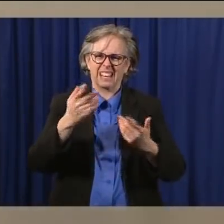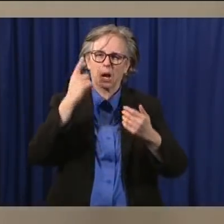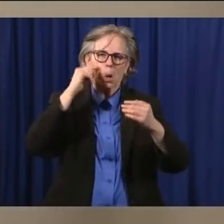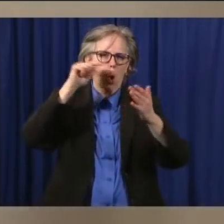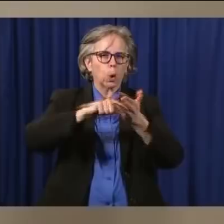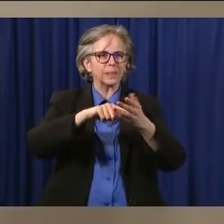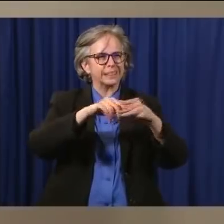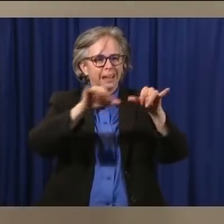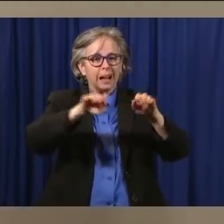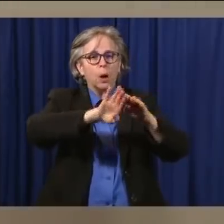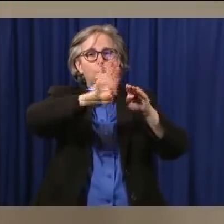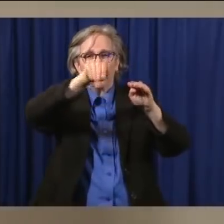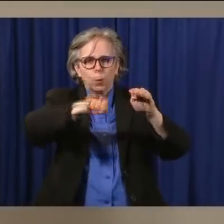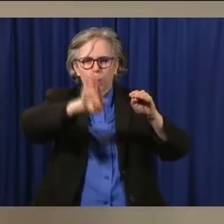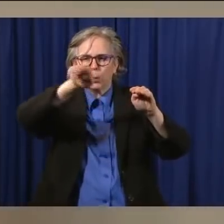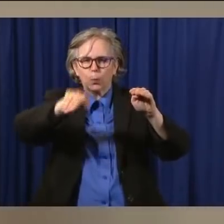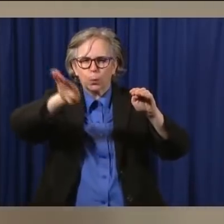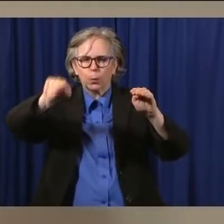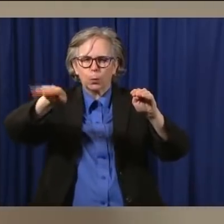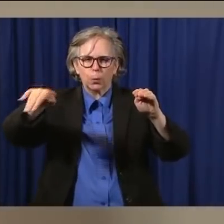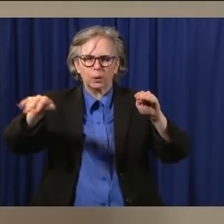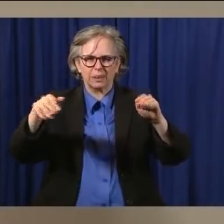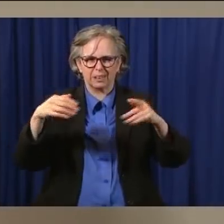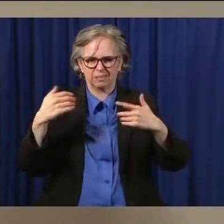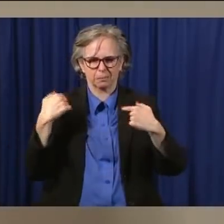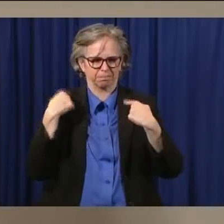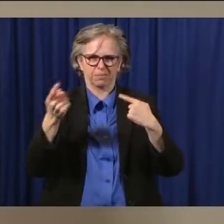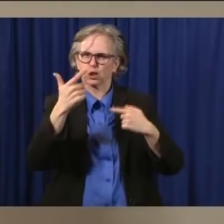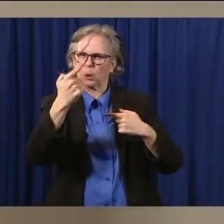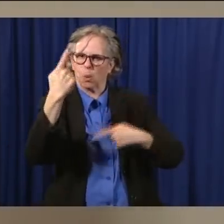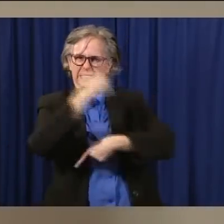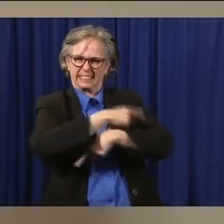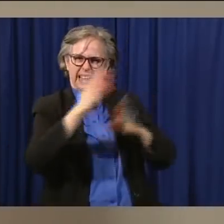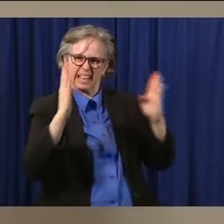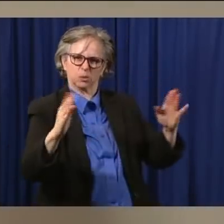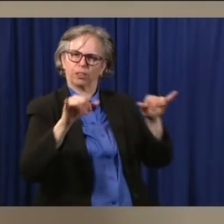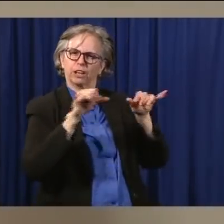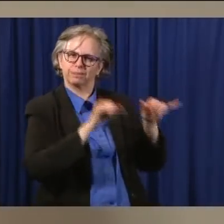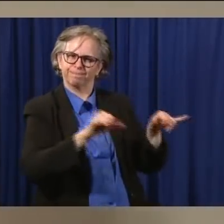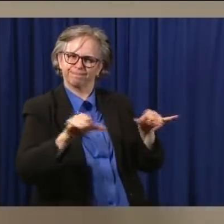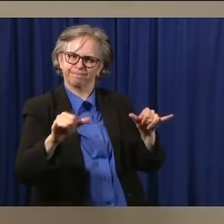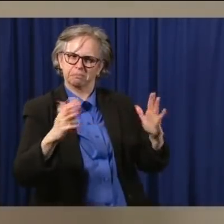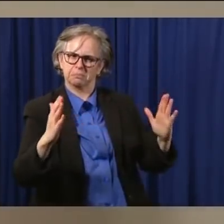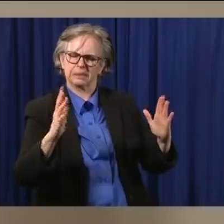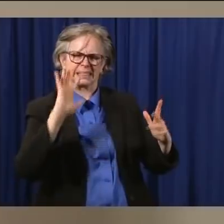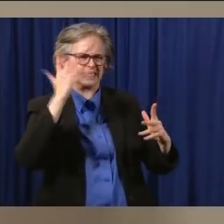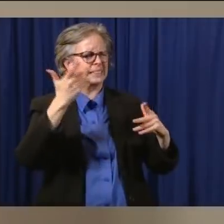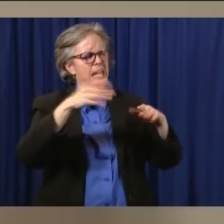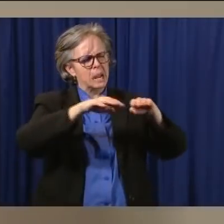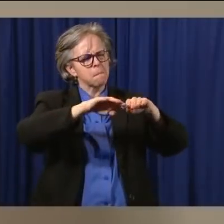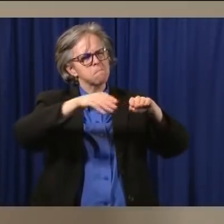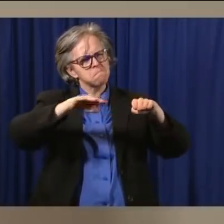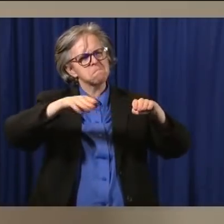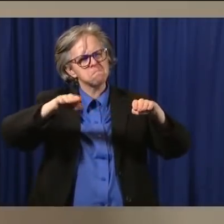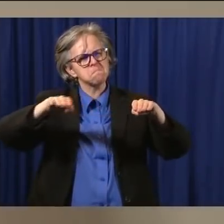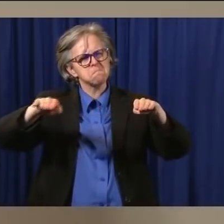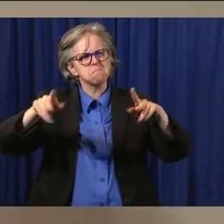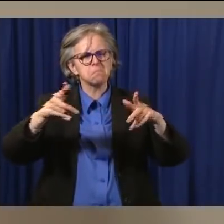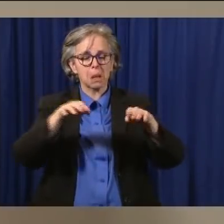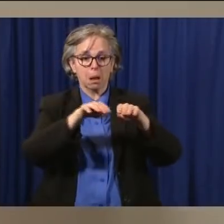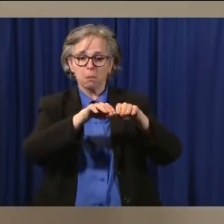the 21-day trend period, but by and large, they are staying very